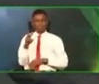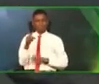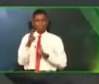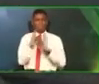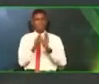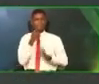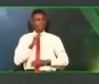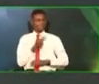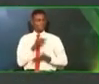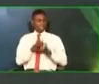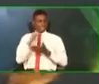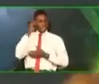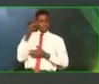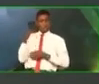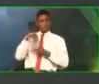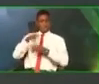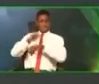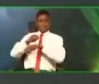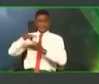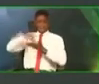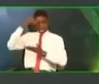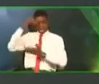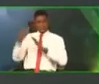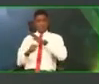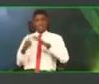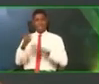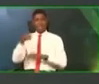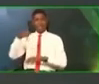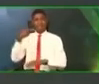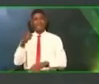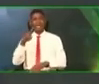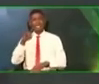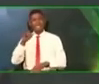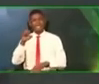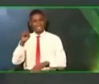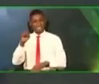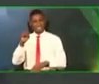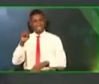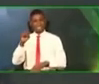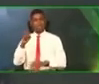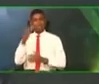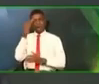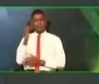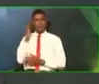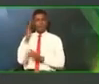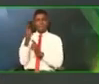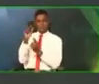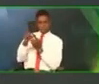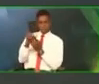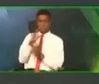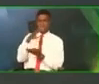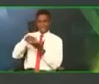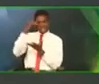your Bible? Learning under the Pharisees and the scribes. Why would the Word be learning again? No